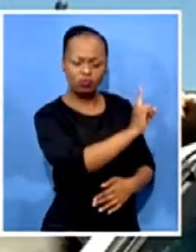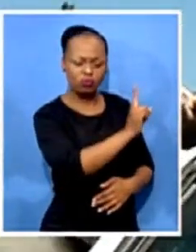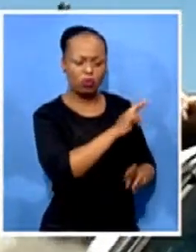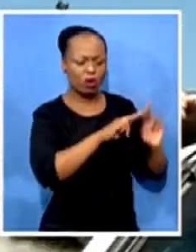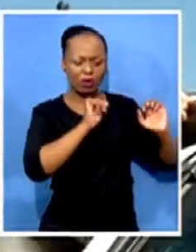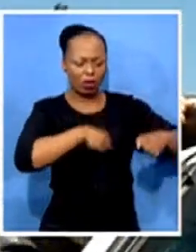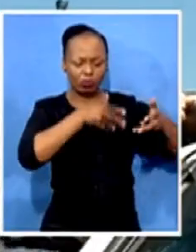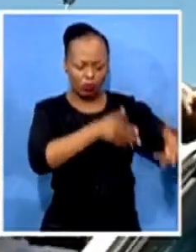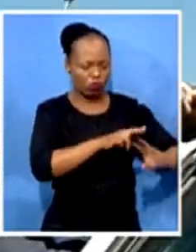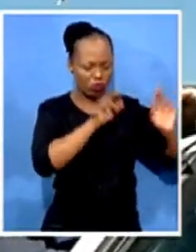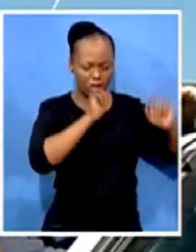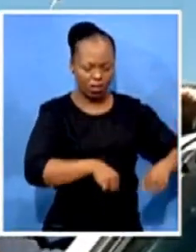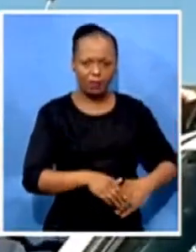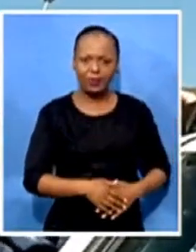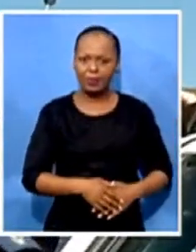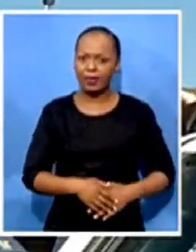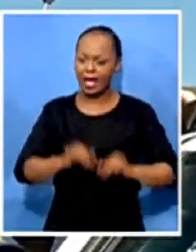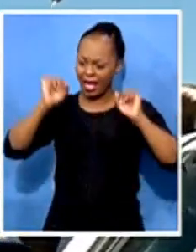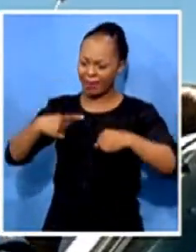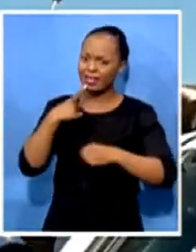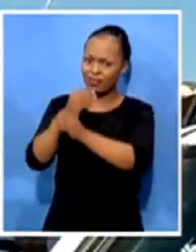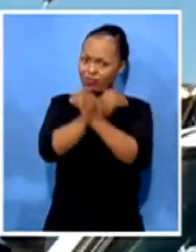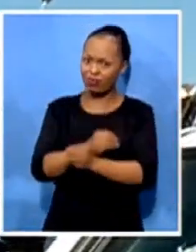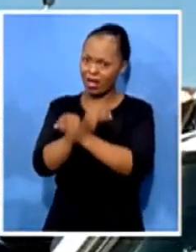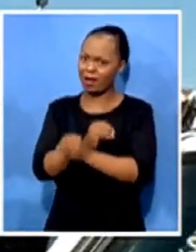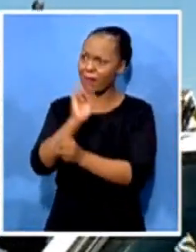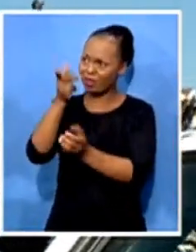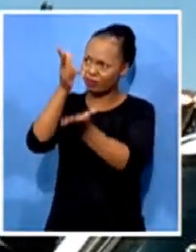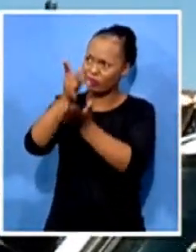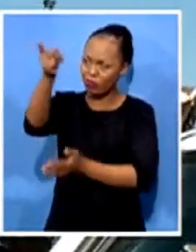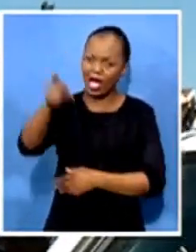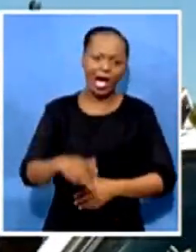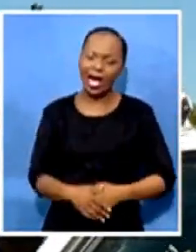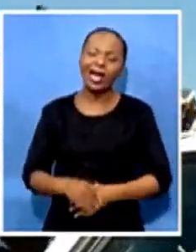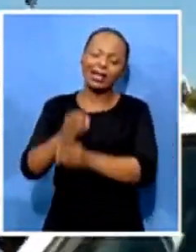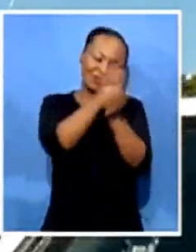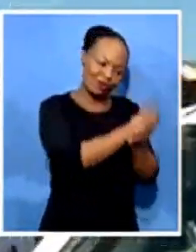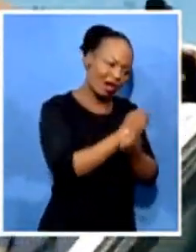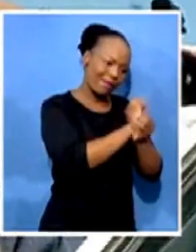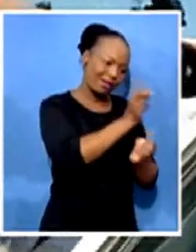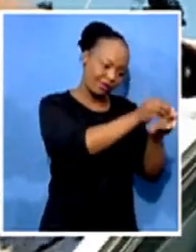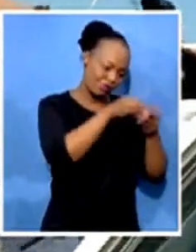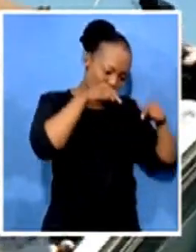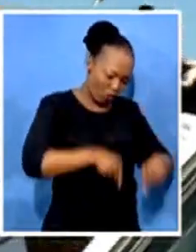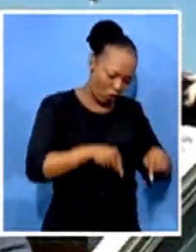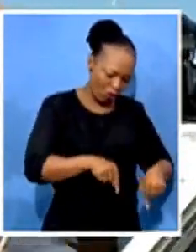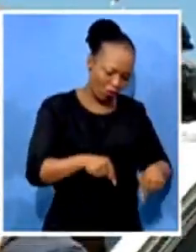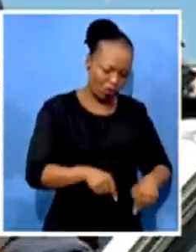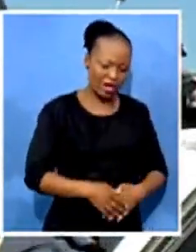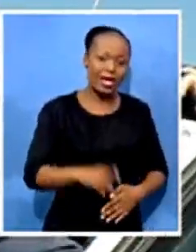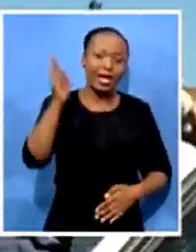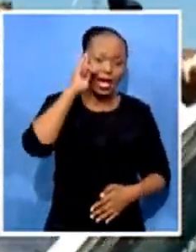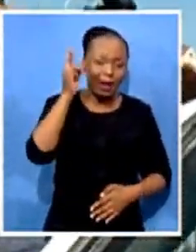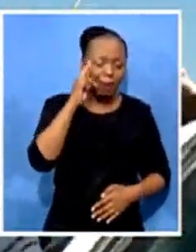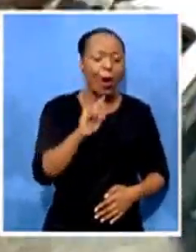there. The truck was going to come here to the initial point. No, that's because not... remember, only 100 can march from here. There's not going to be this